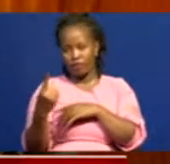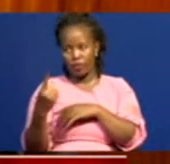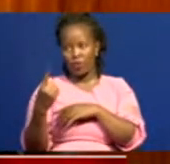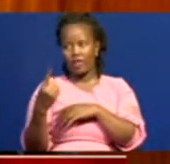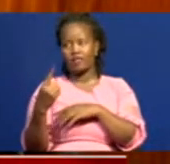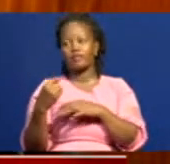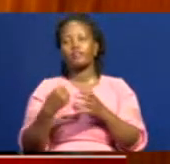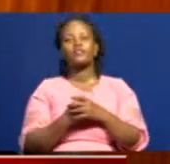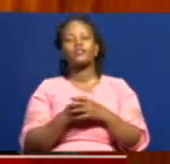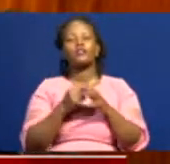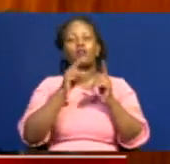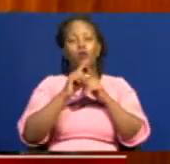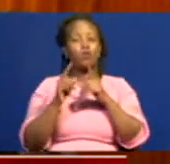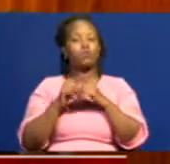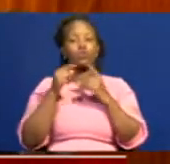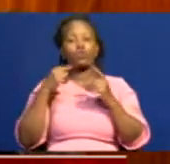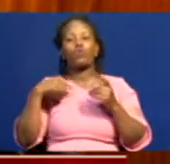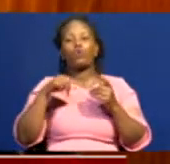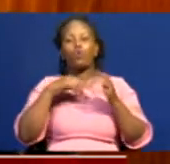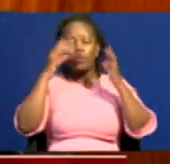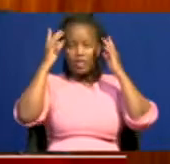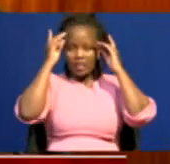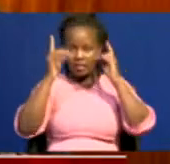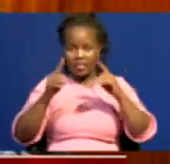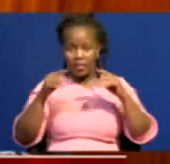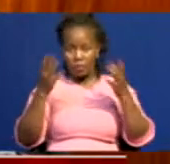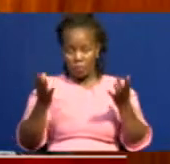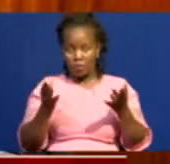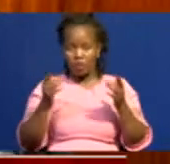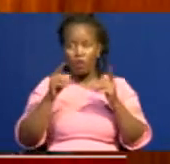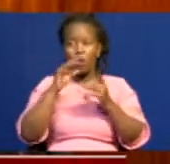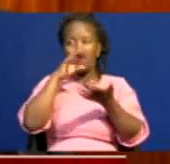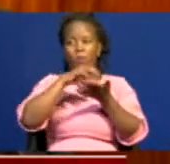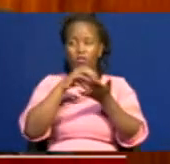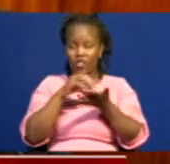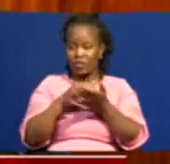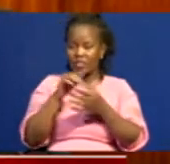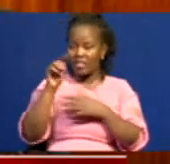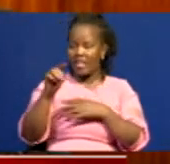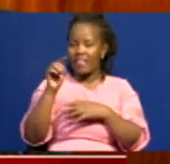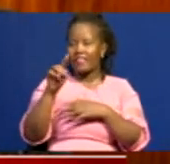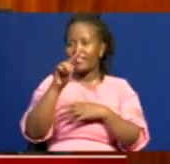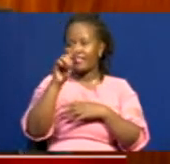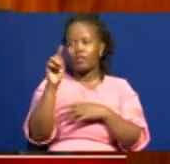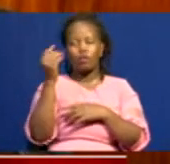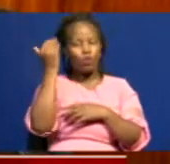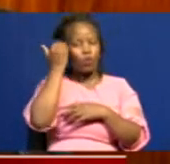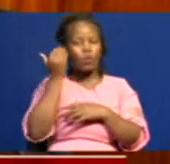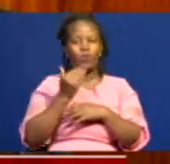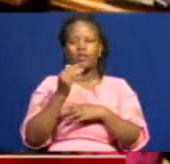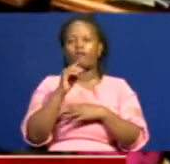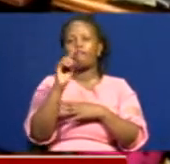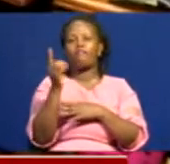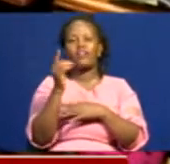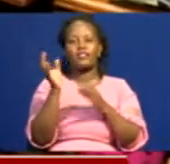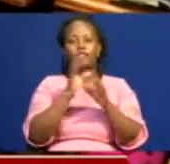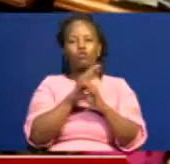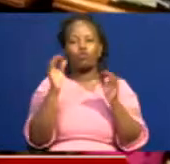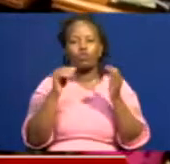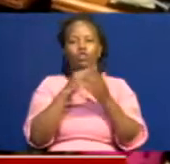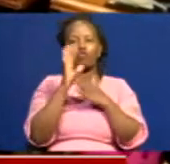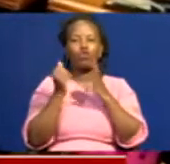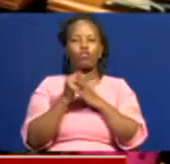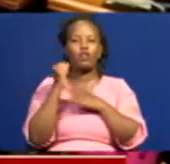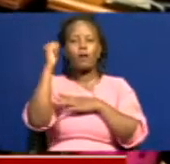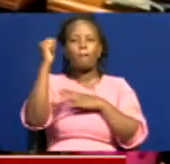41. But it remains our position that this court was not the first port of call in respect of those political